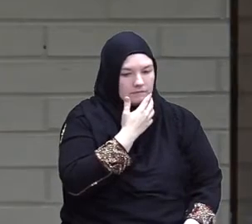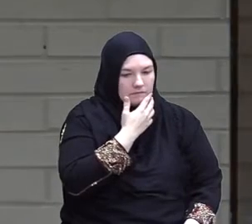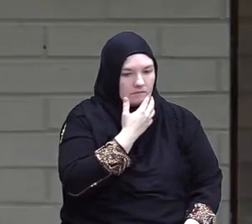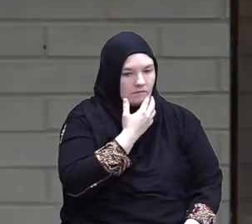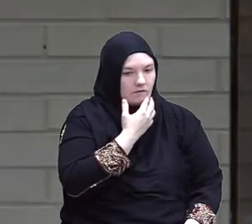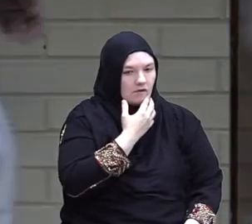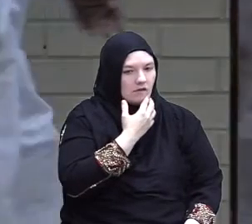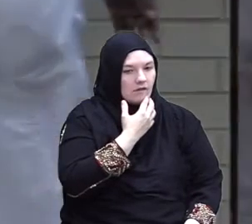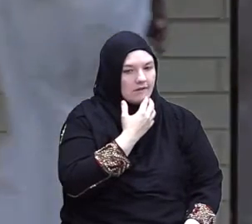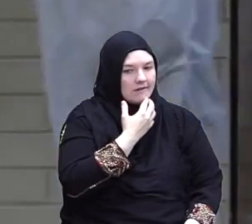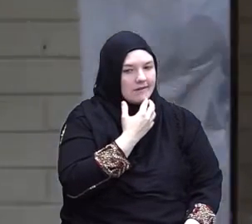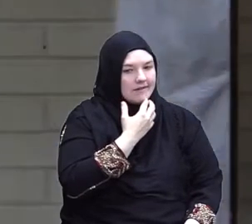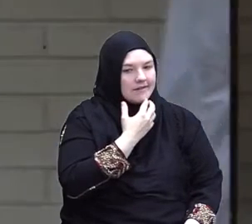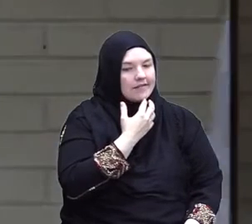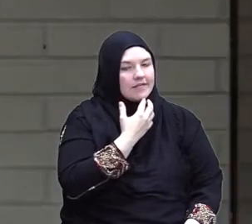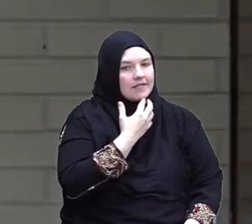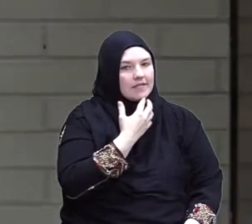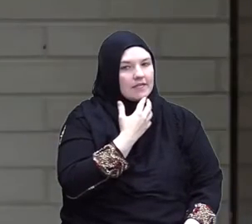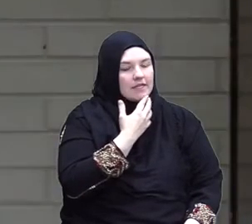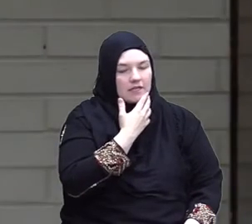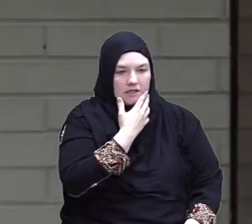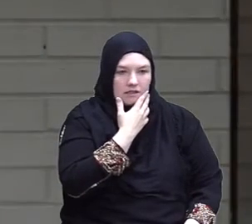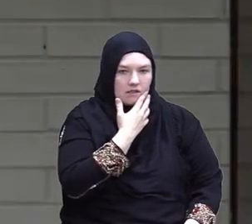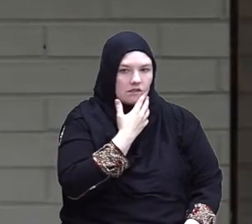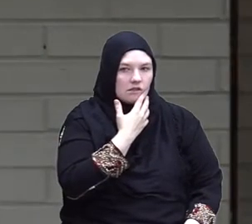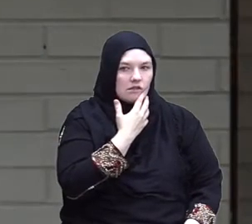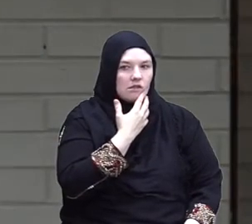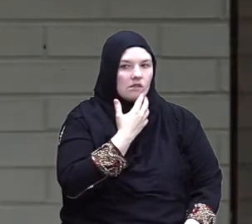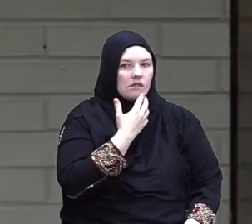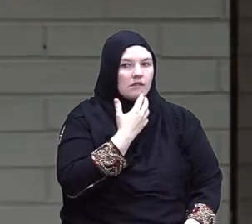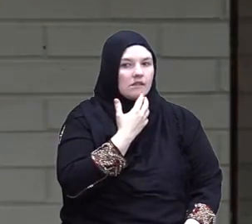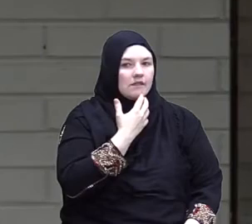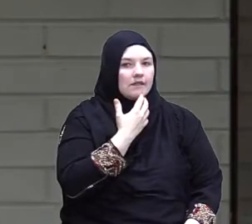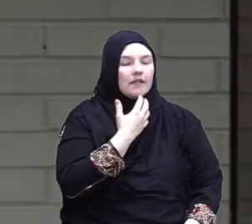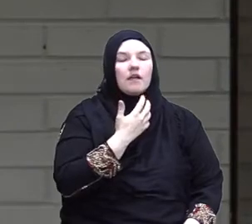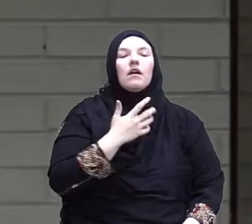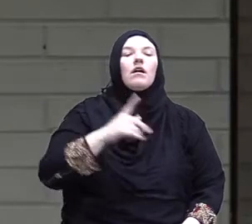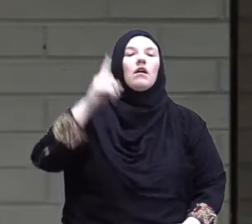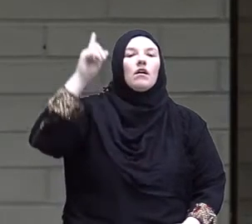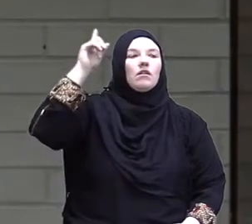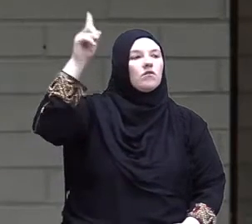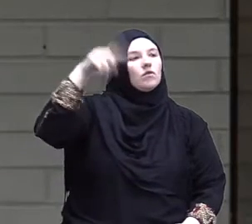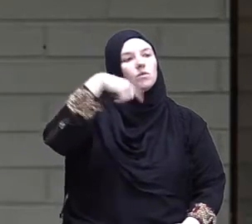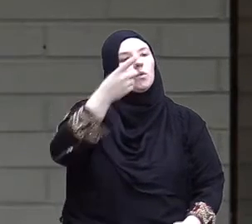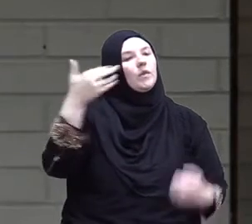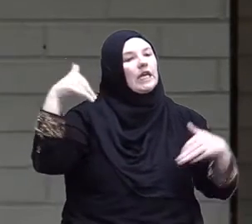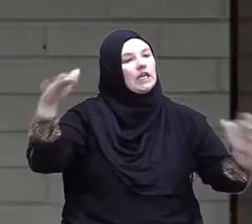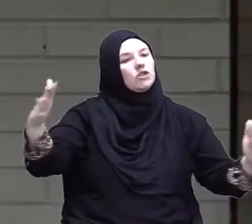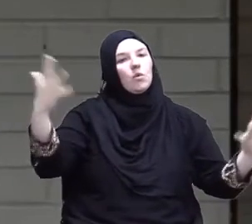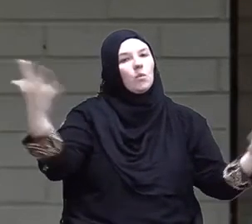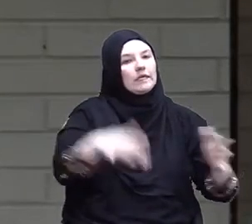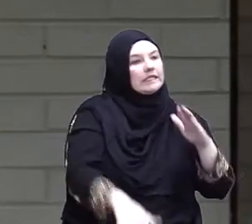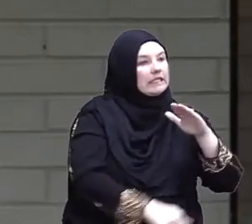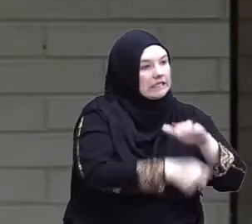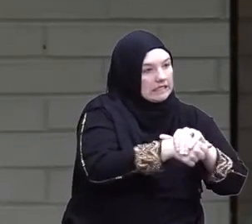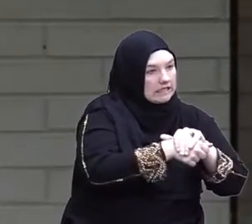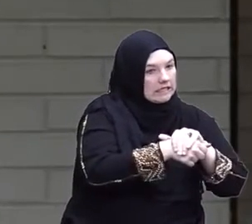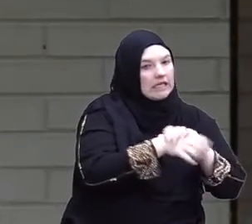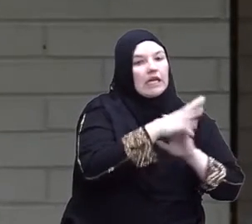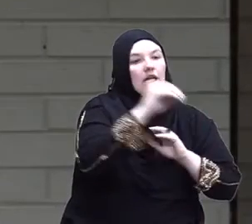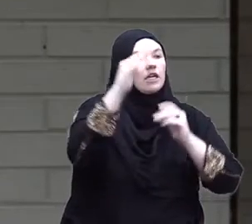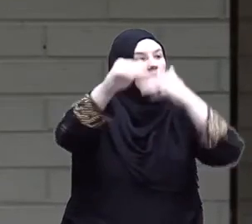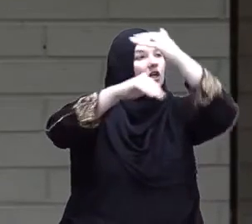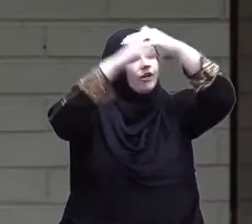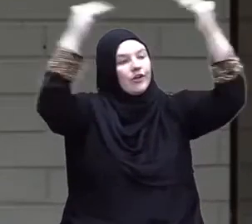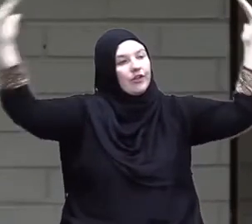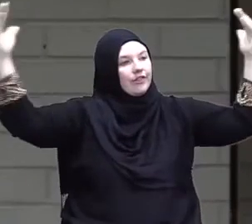haven't I told you before that I know what is hidden and unknown in heavens and in